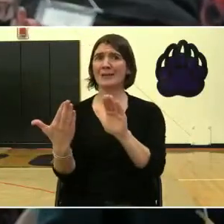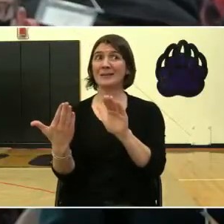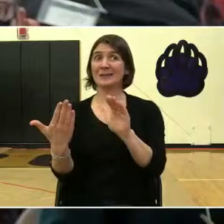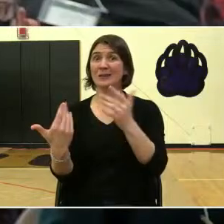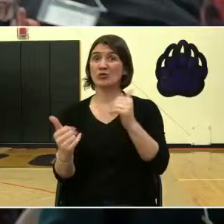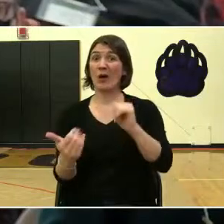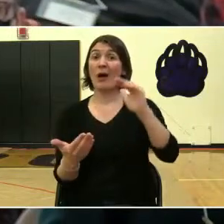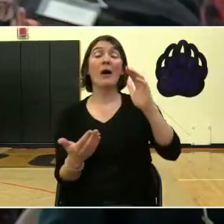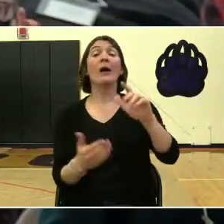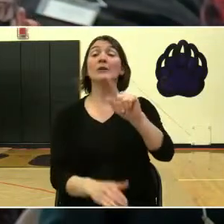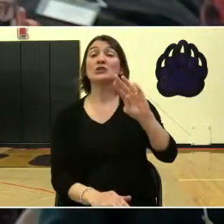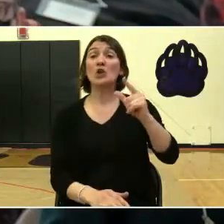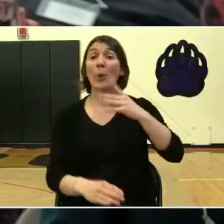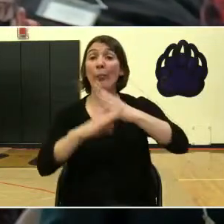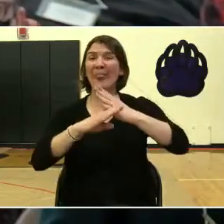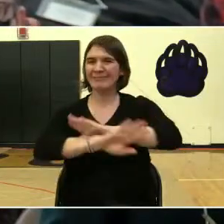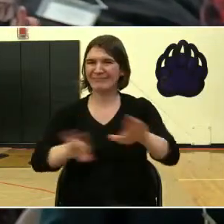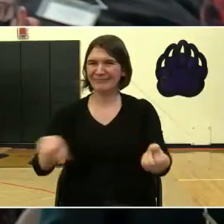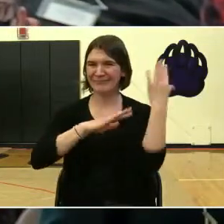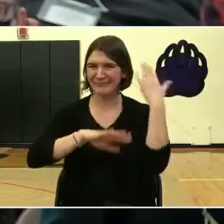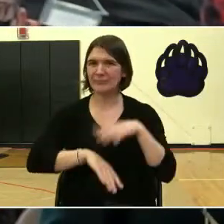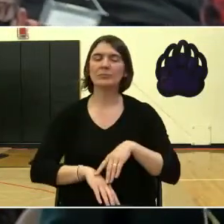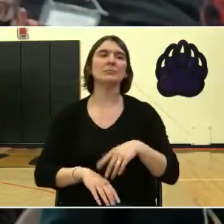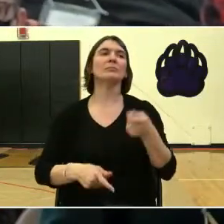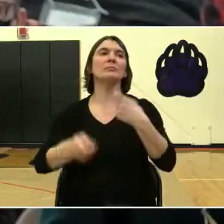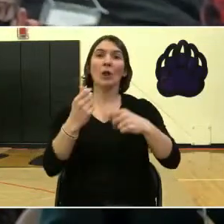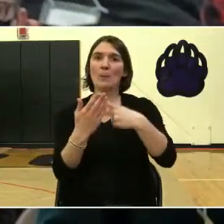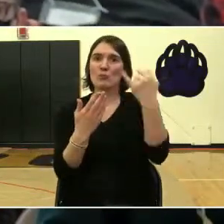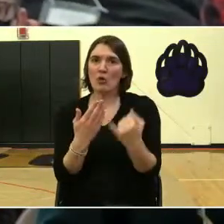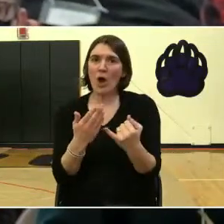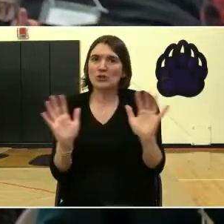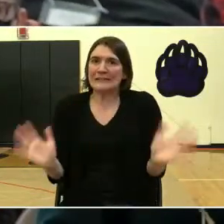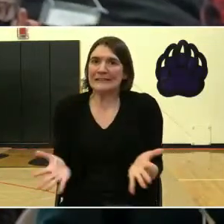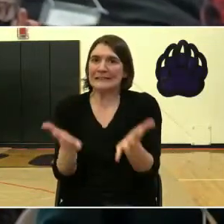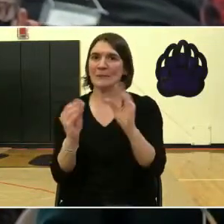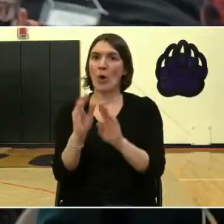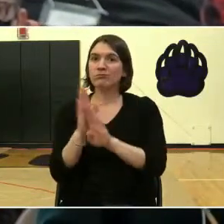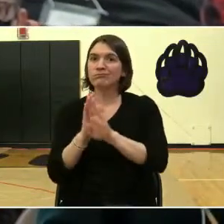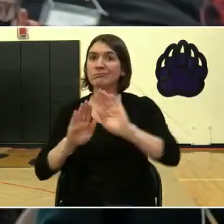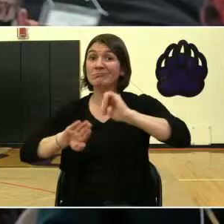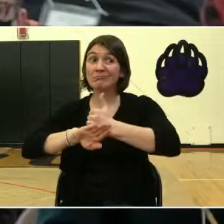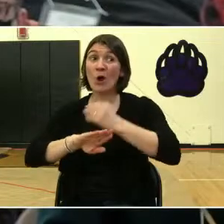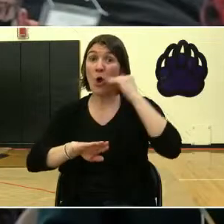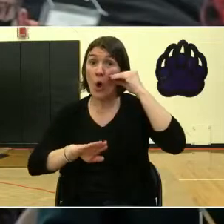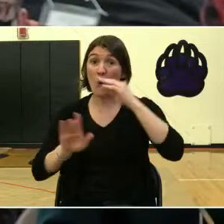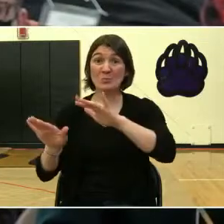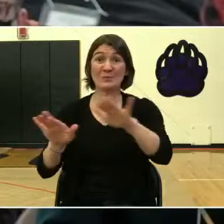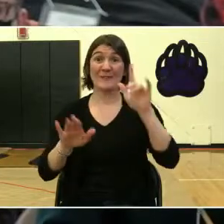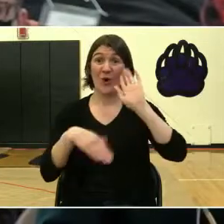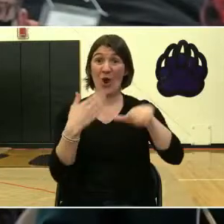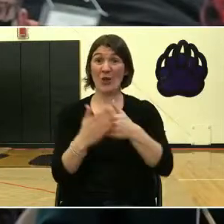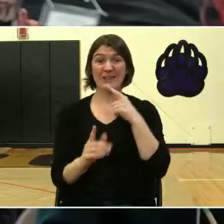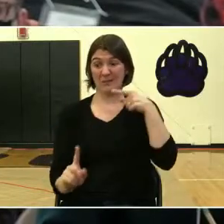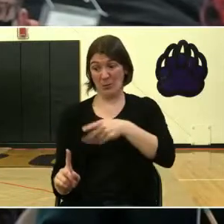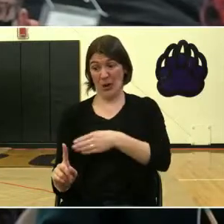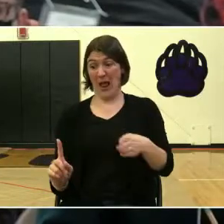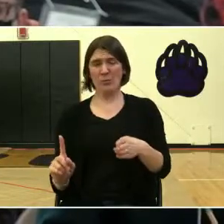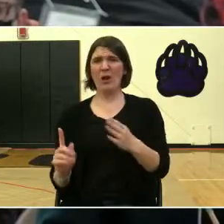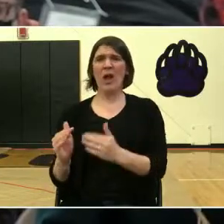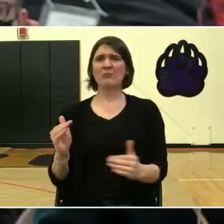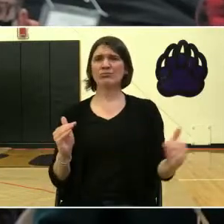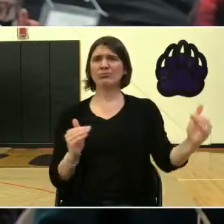remove zoning inhibitions and um create projects and really said that bro is uh Head and